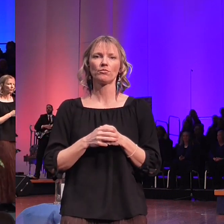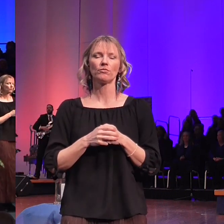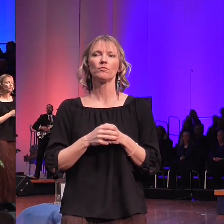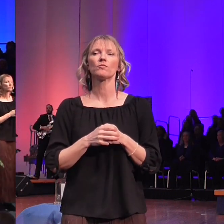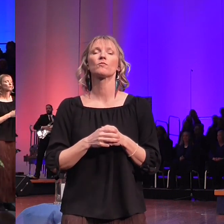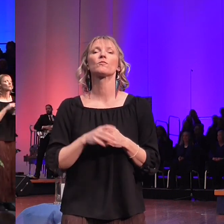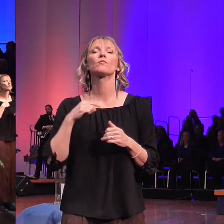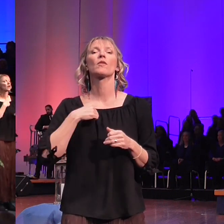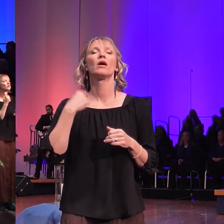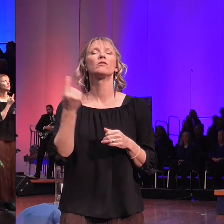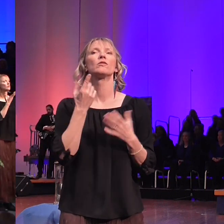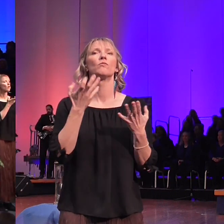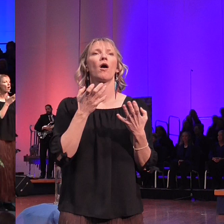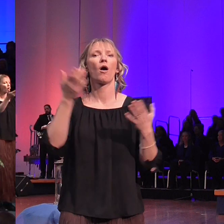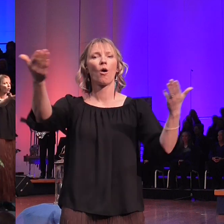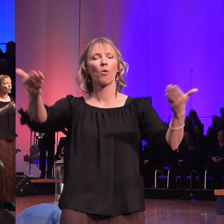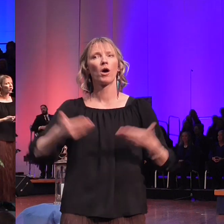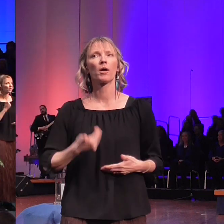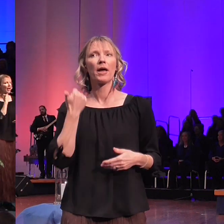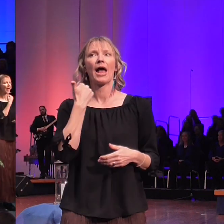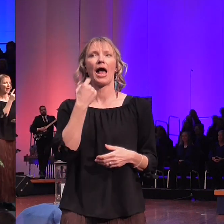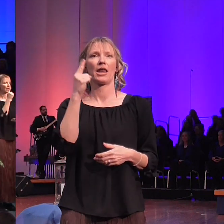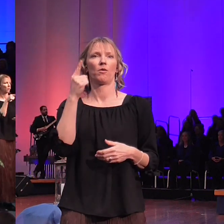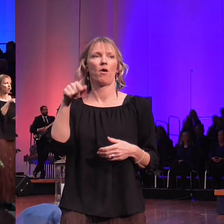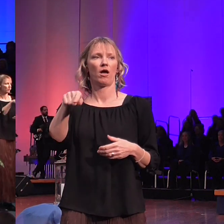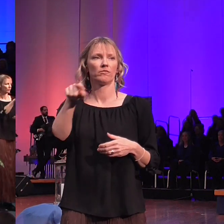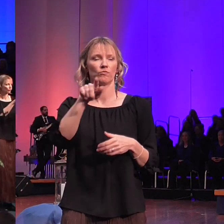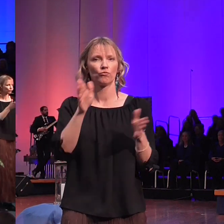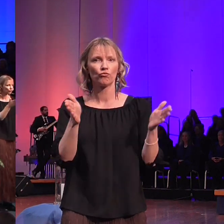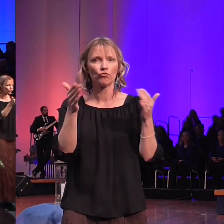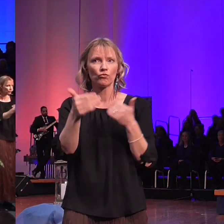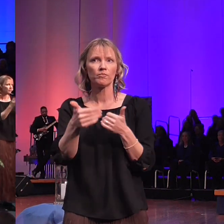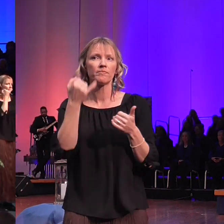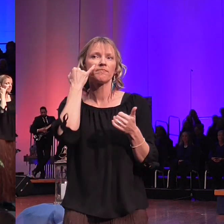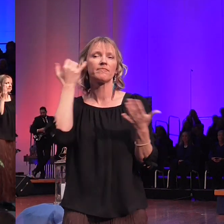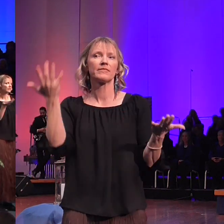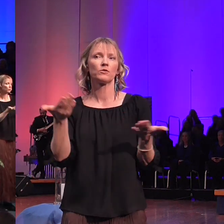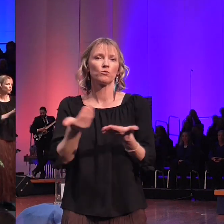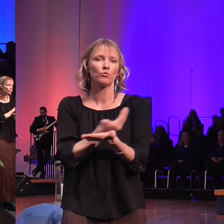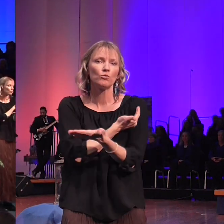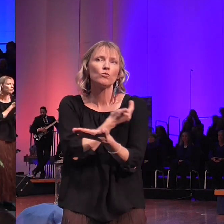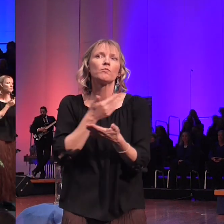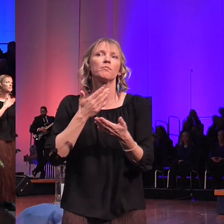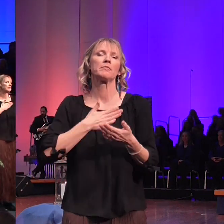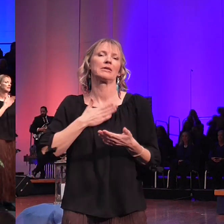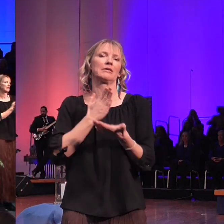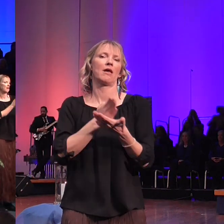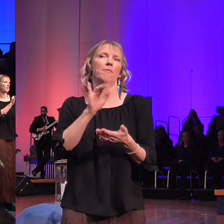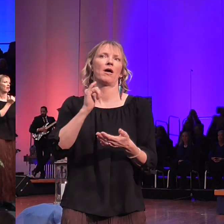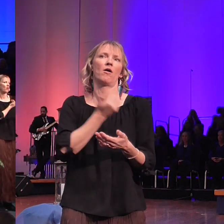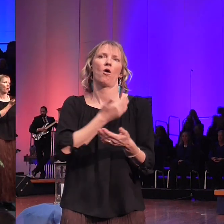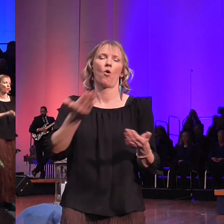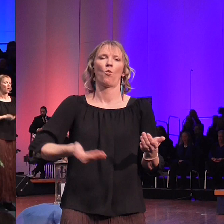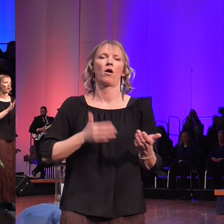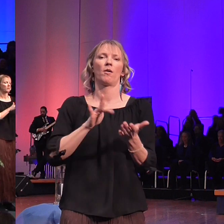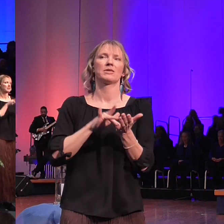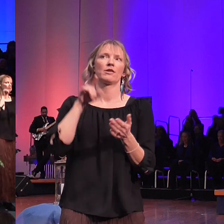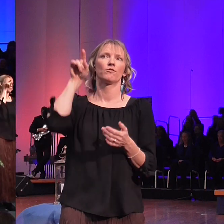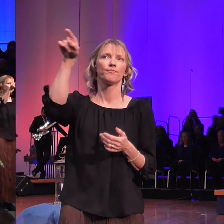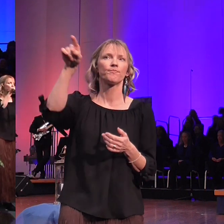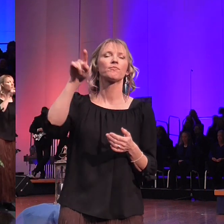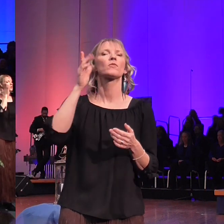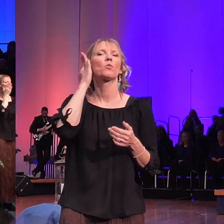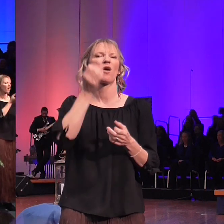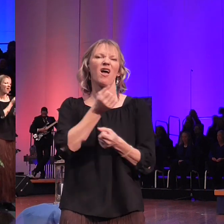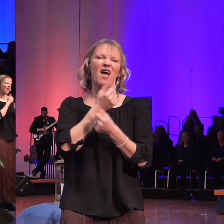So I just want to welcome anyone in the room who is new to Mile High Church. Please stop by our Welcome Center. There'll be